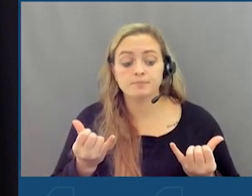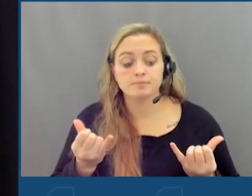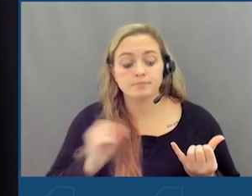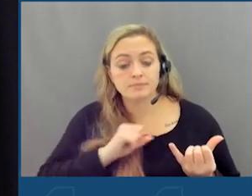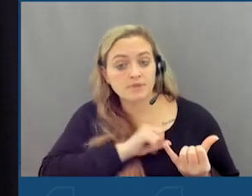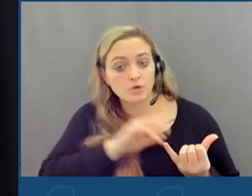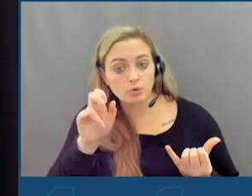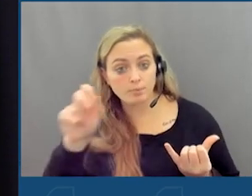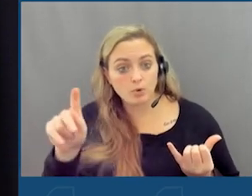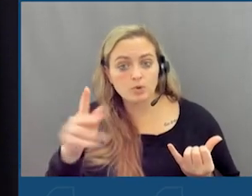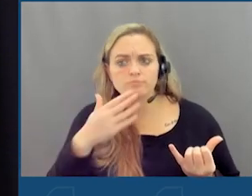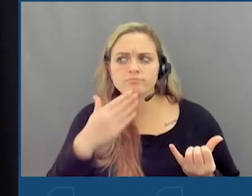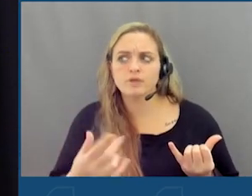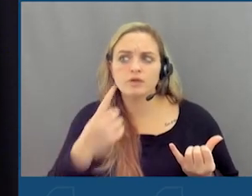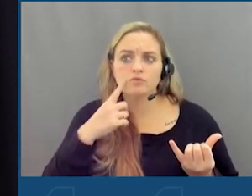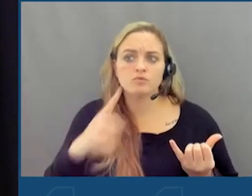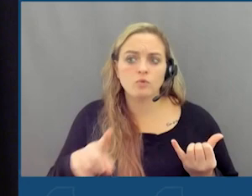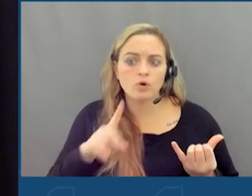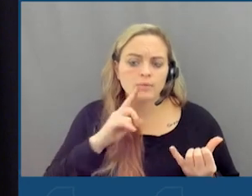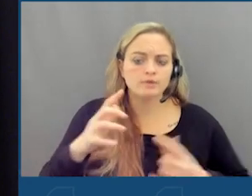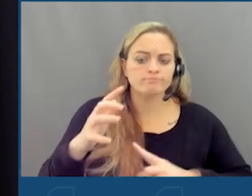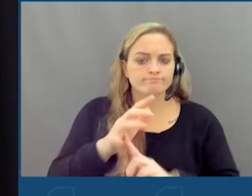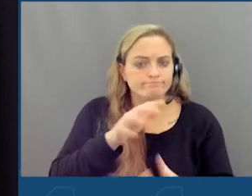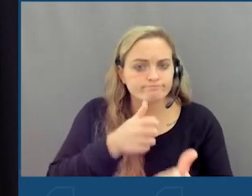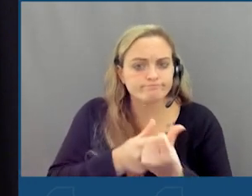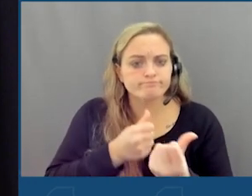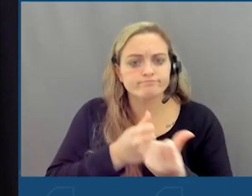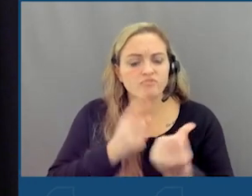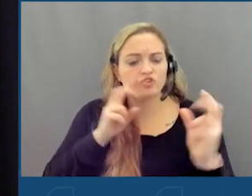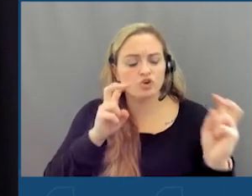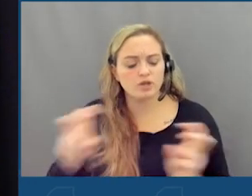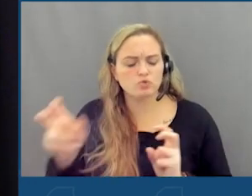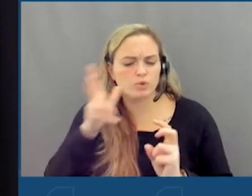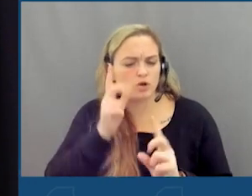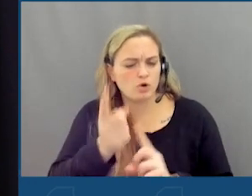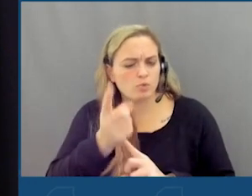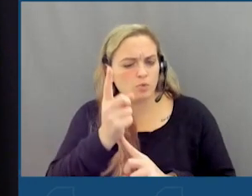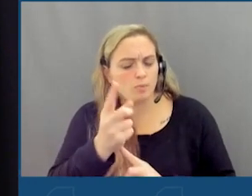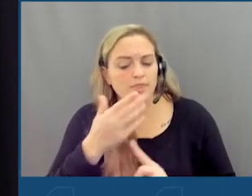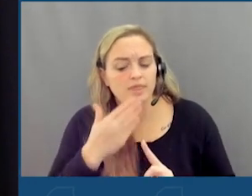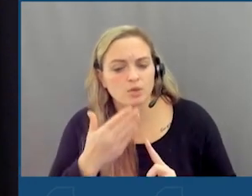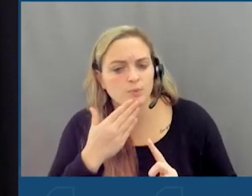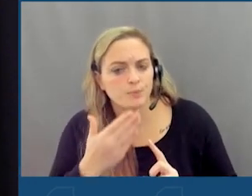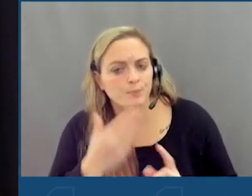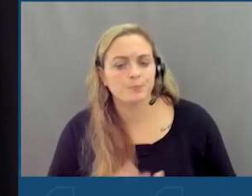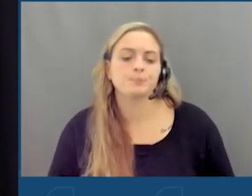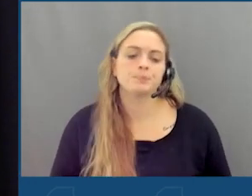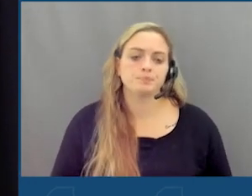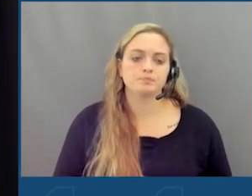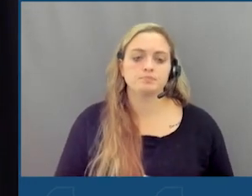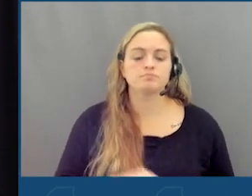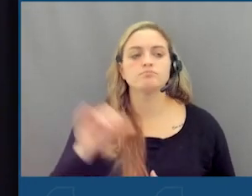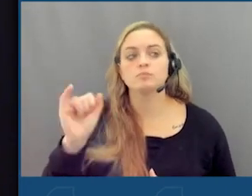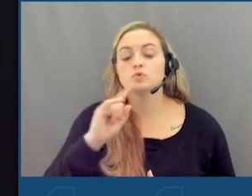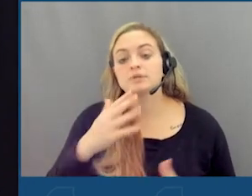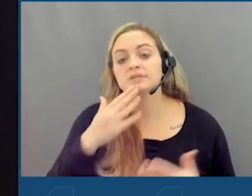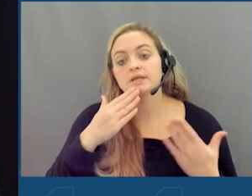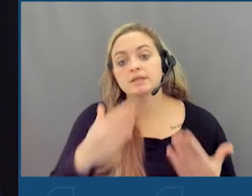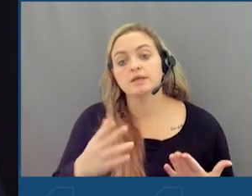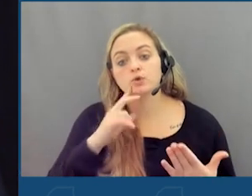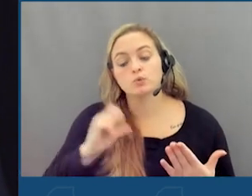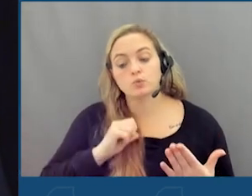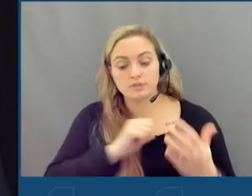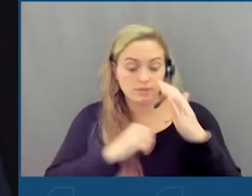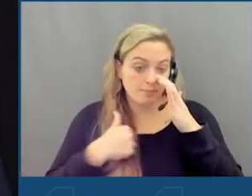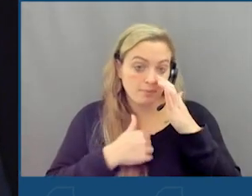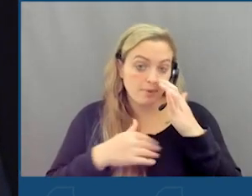Brook, thank you for being a champion on this issue. I'll be hearing from her in a couple minutes. Thank you, thank you, thank you. I also want to thank Assemblymember Salaj